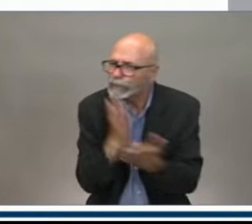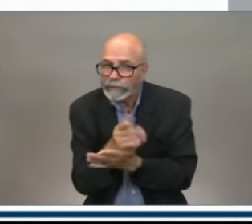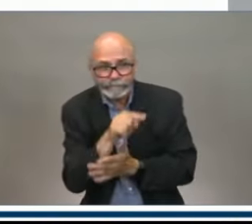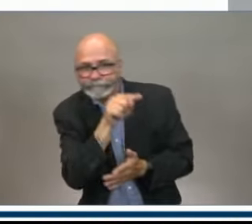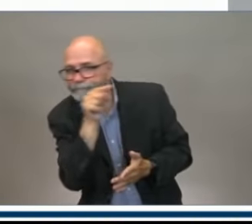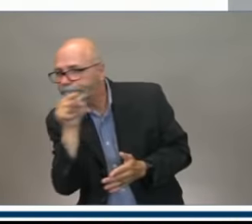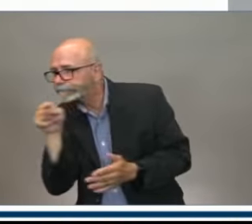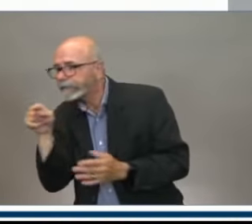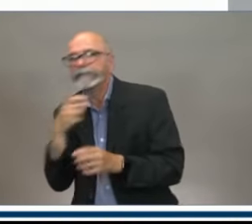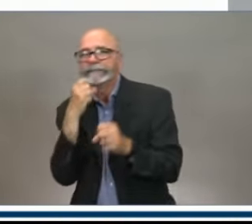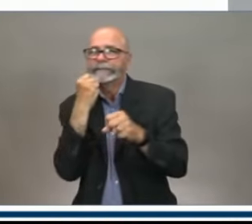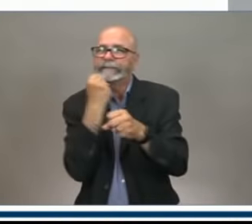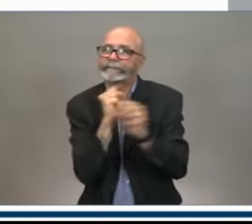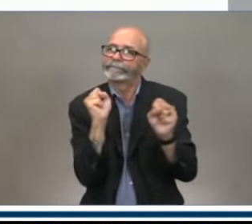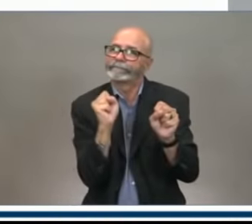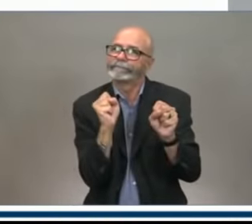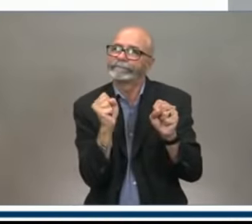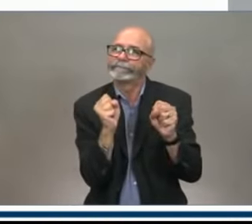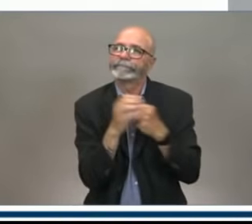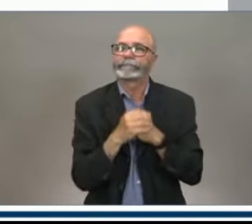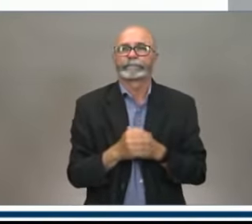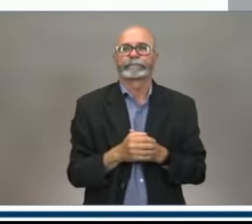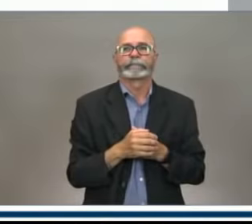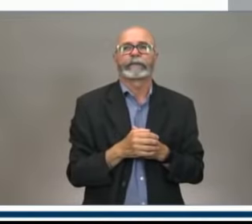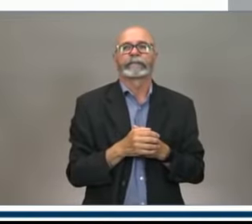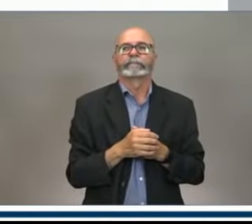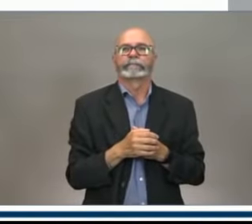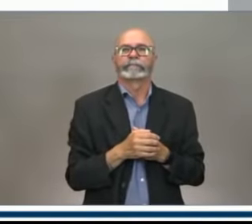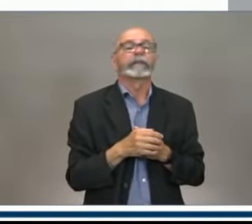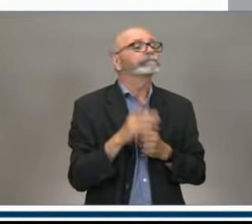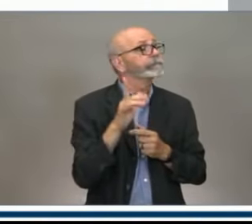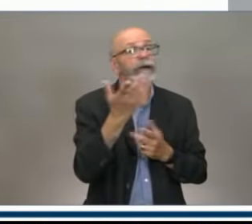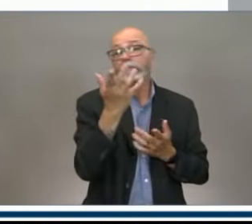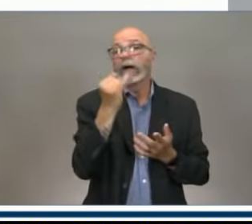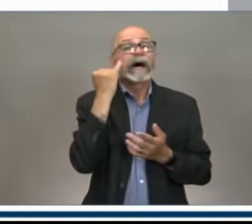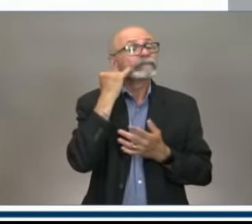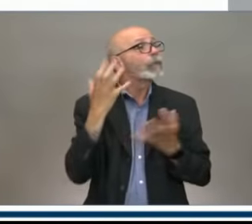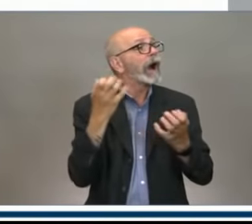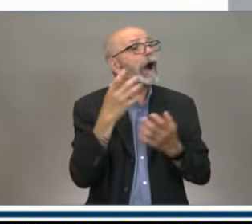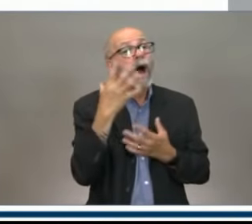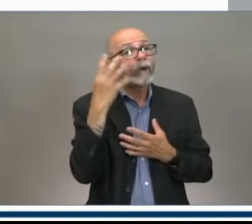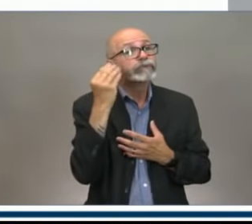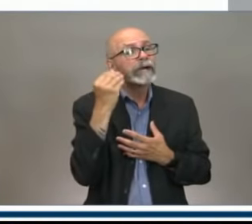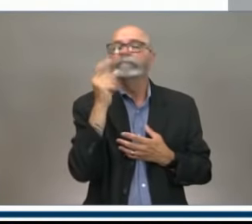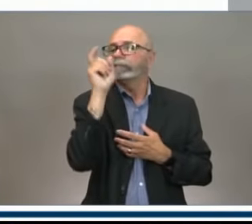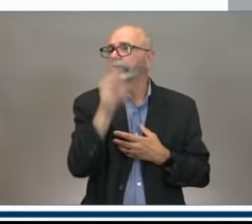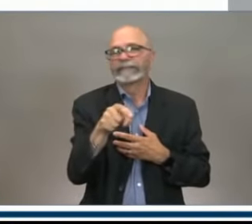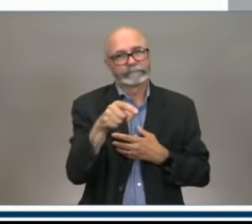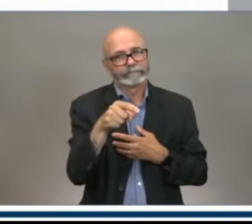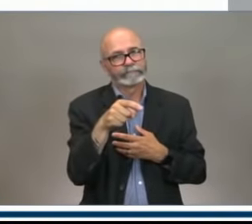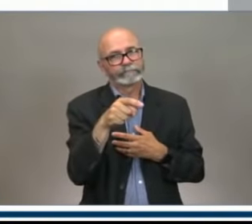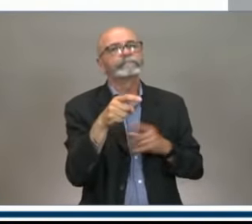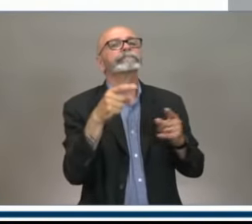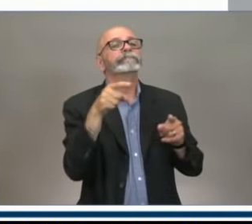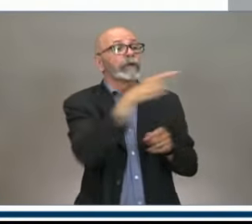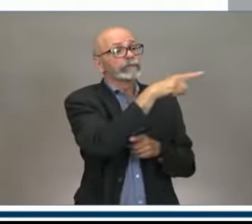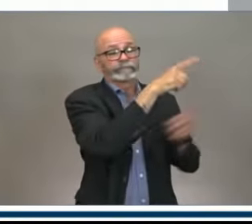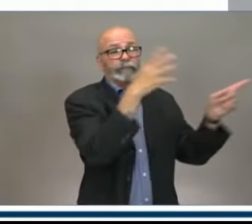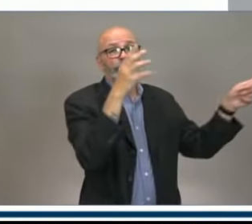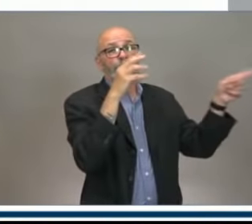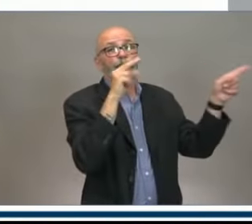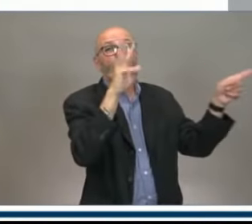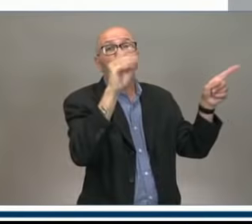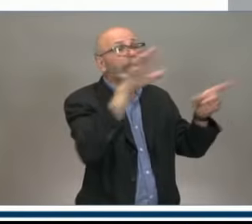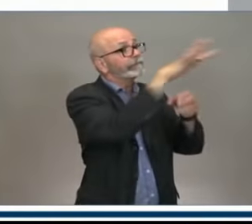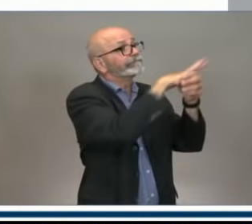visits. So the visits can only happen outdoors in designated areas, and each facility will define what those designated areas